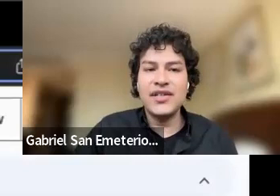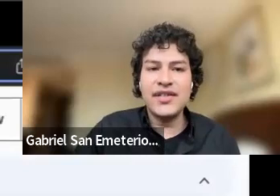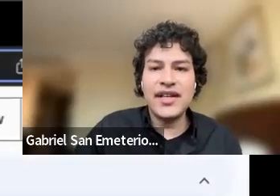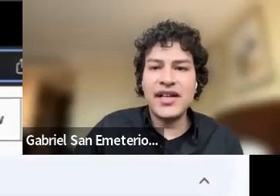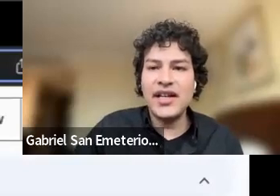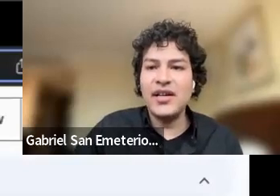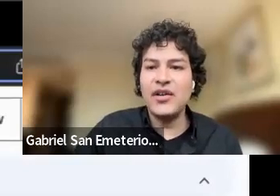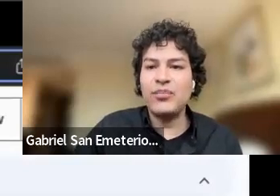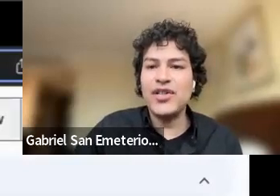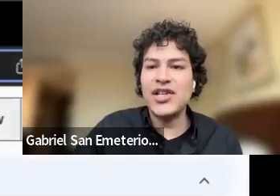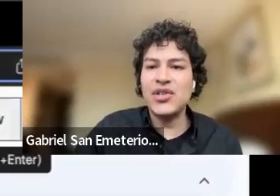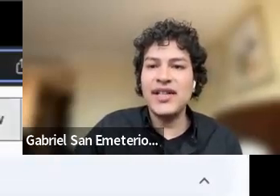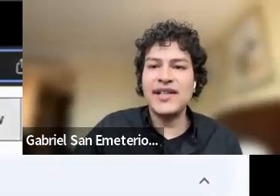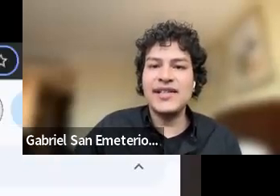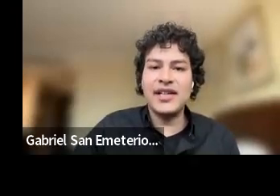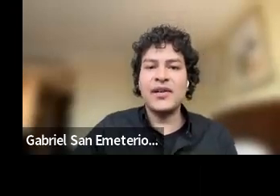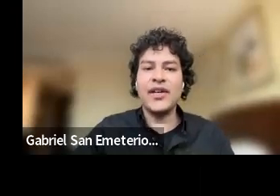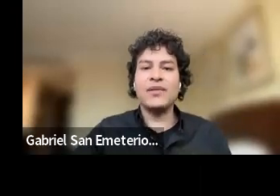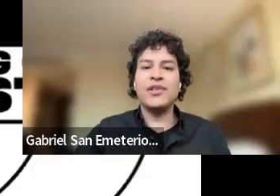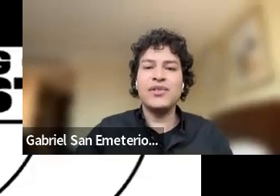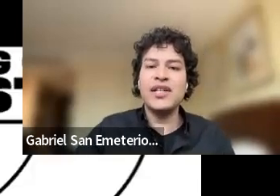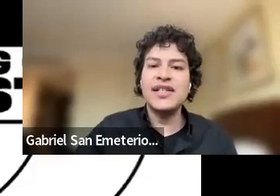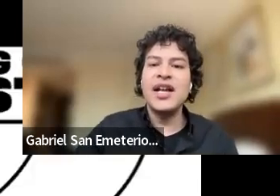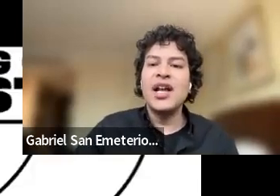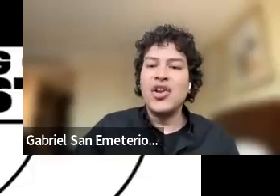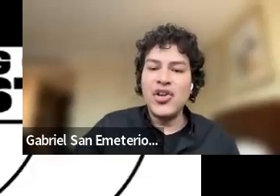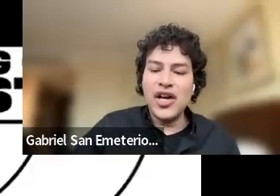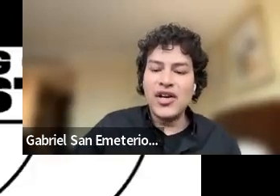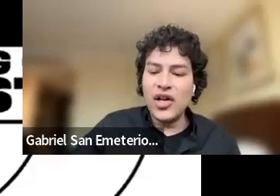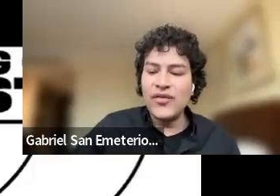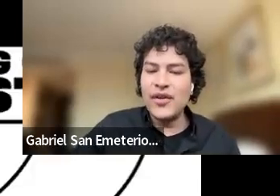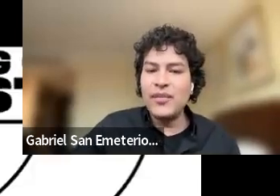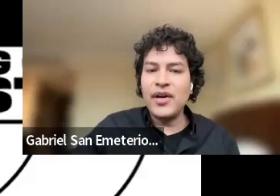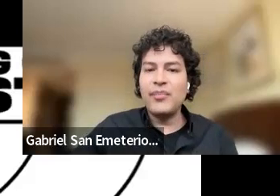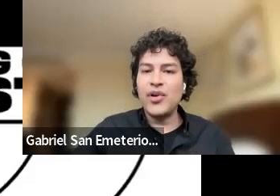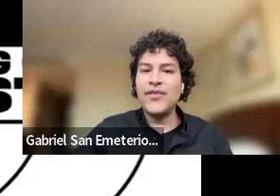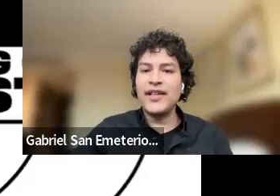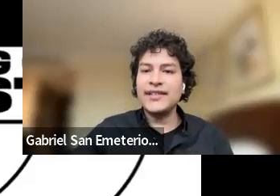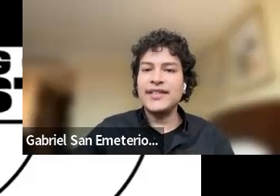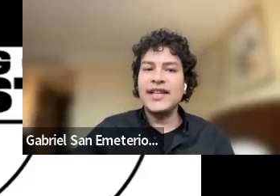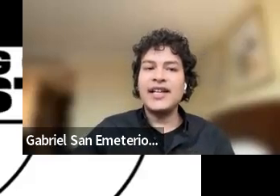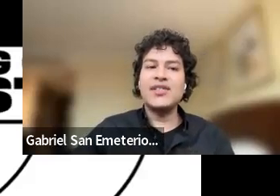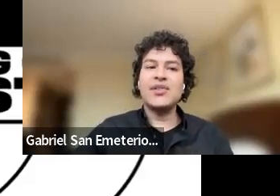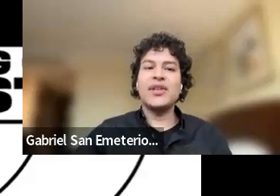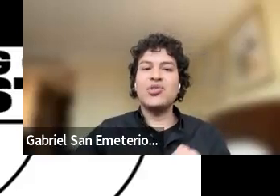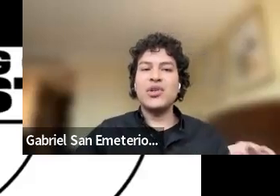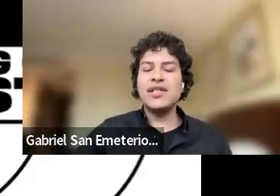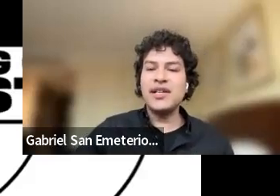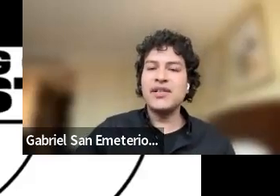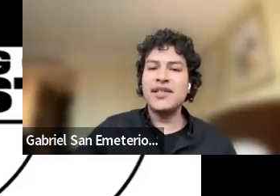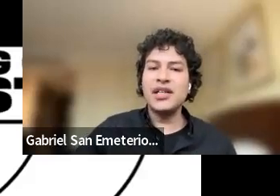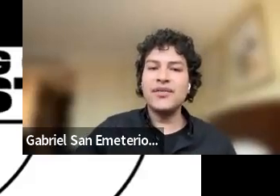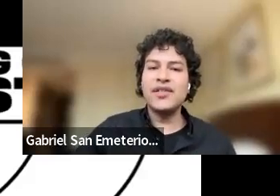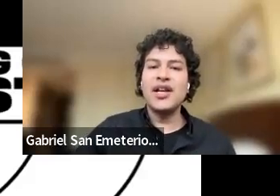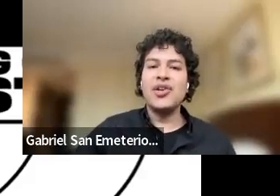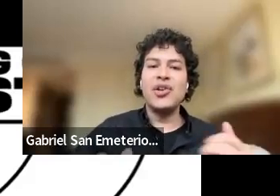different layers of protection that are available to us. Not all of them are perfect. And so in